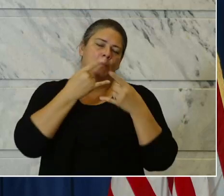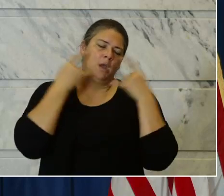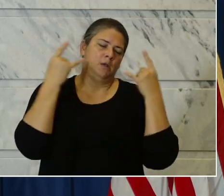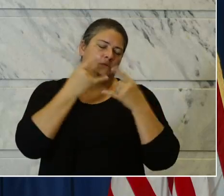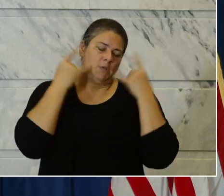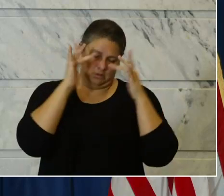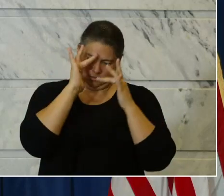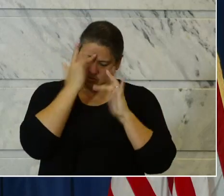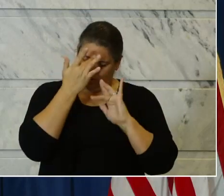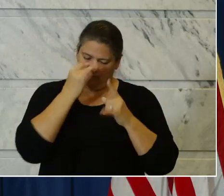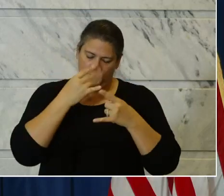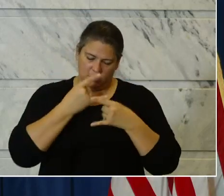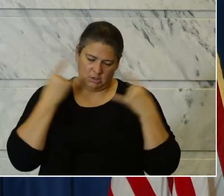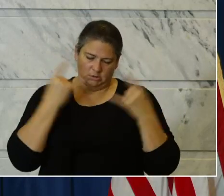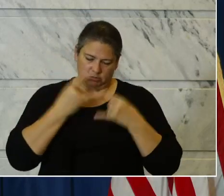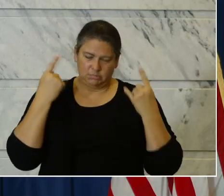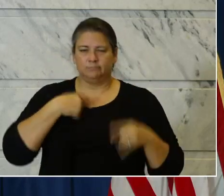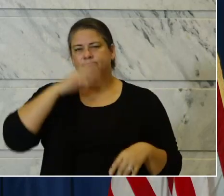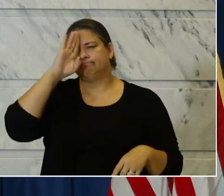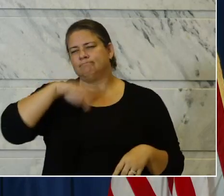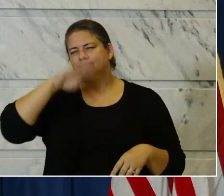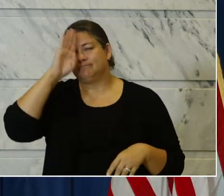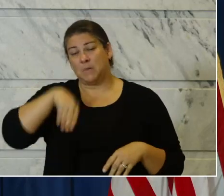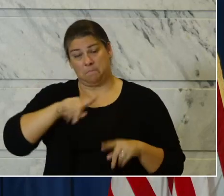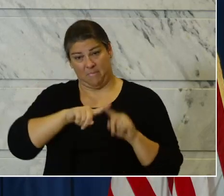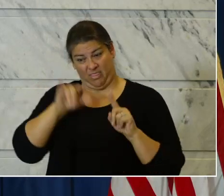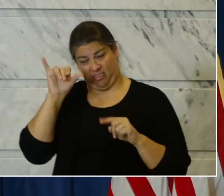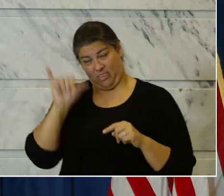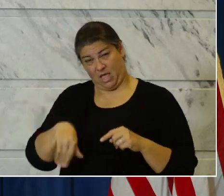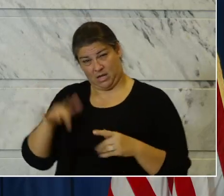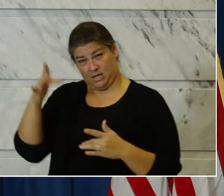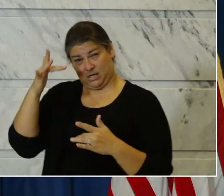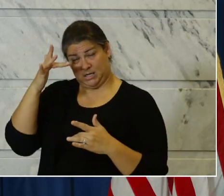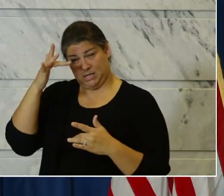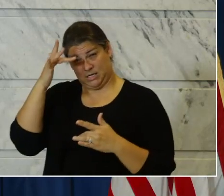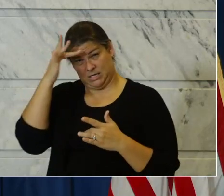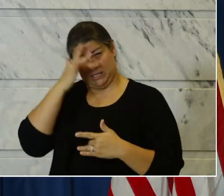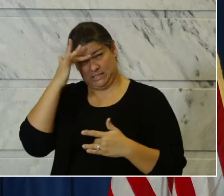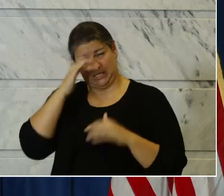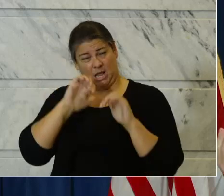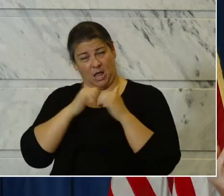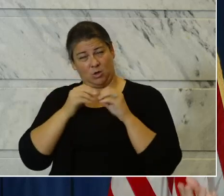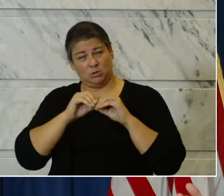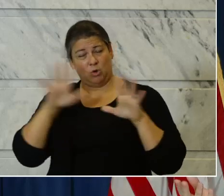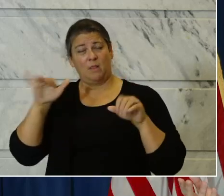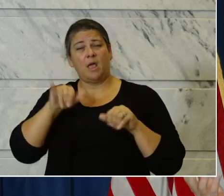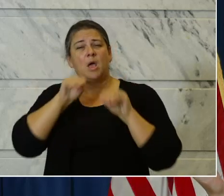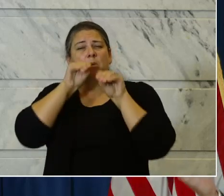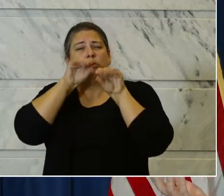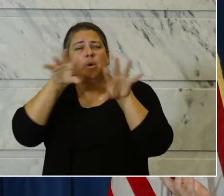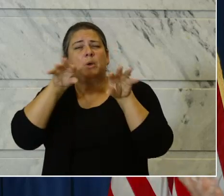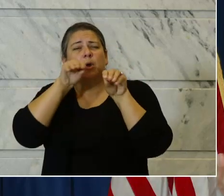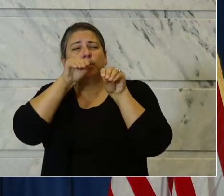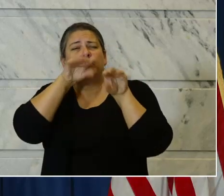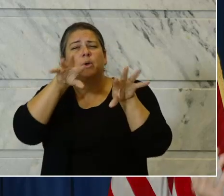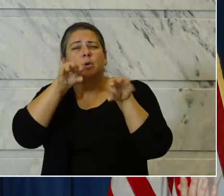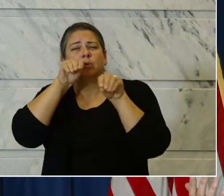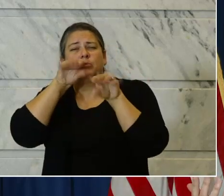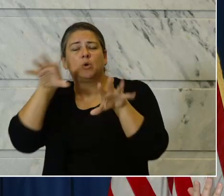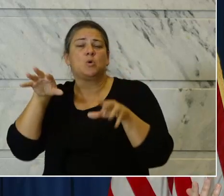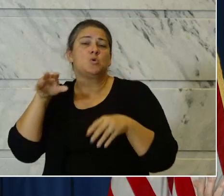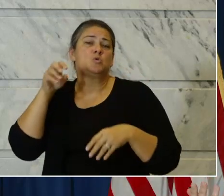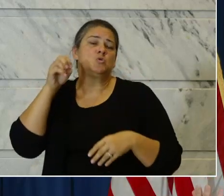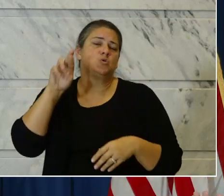this, but it's a disease that spreads predominantly by droplets, also perhaps by some aerosol